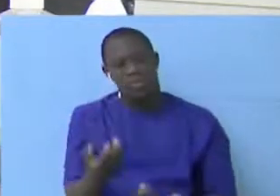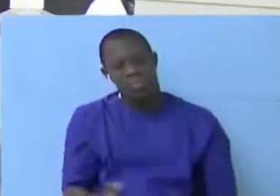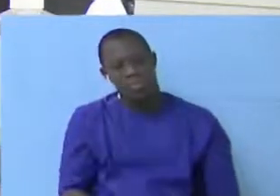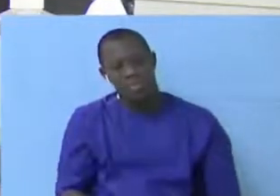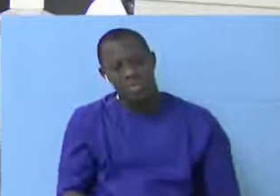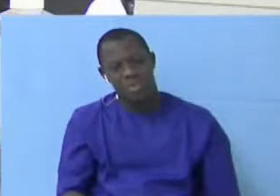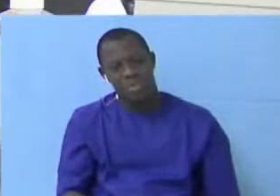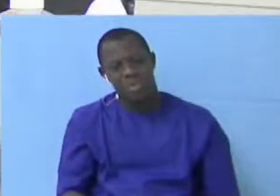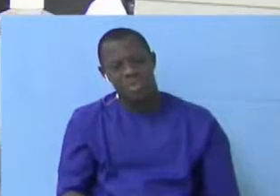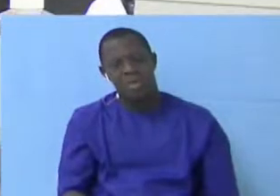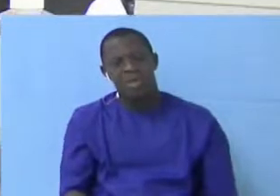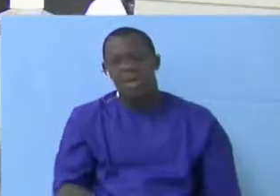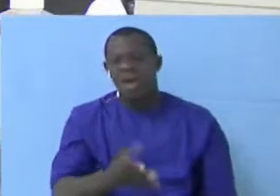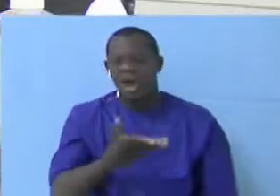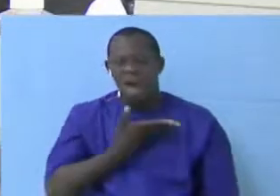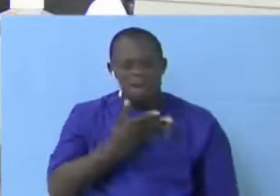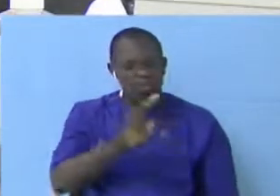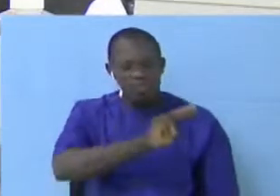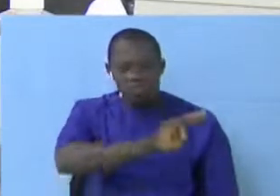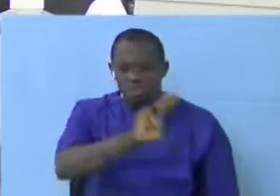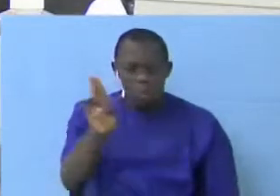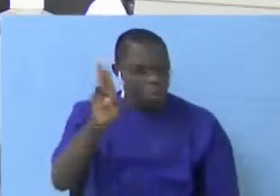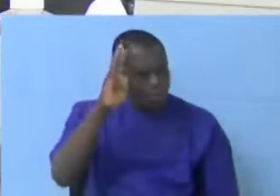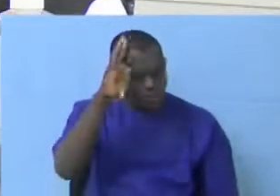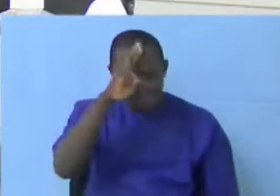There was just no reason.